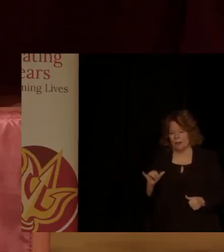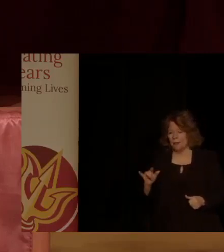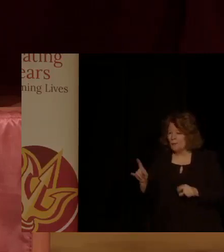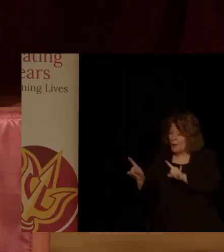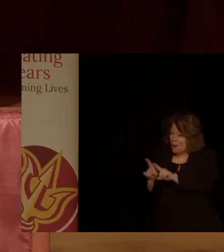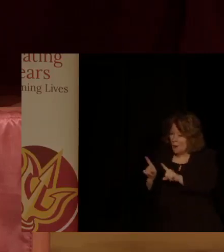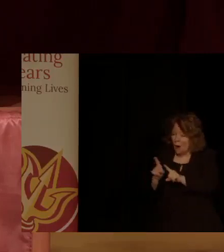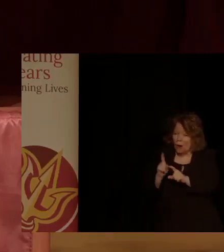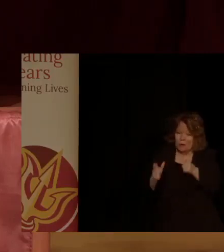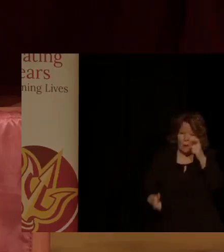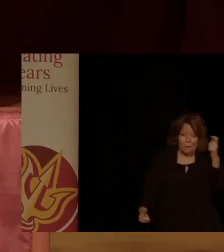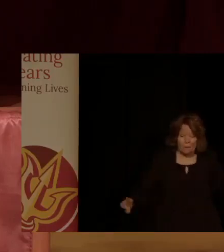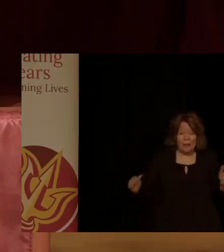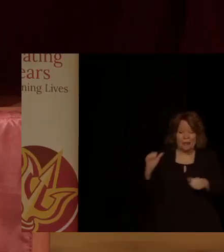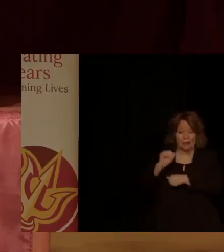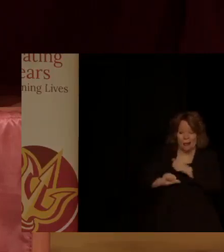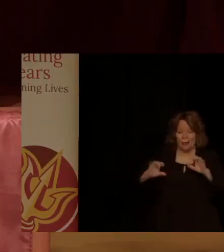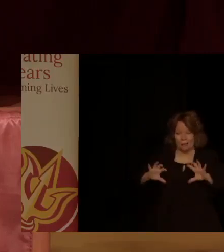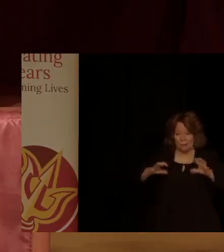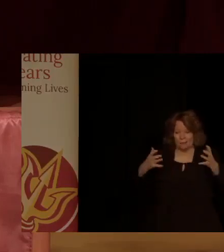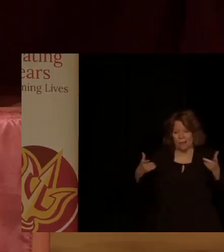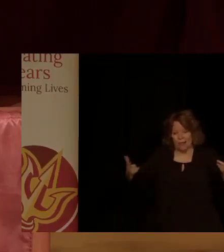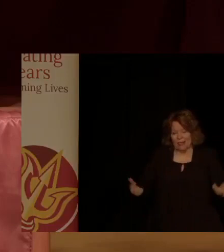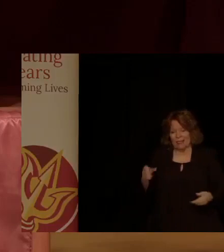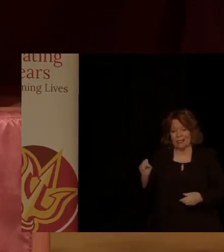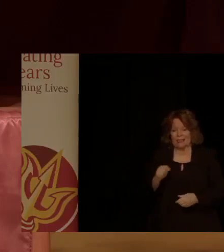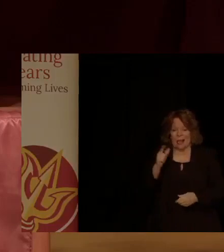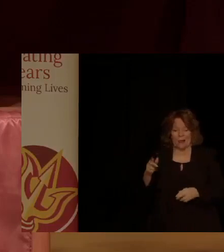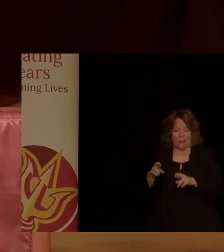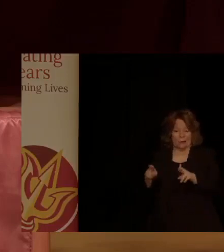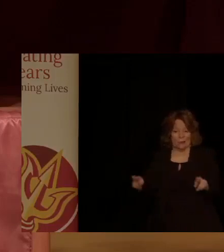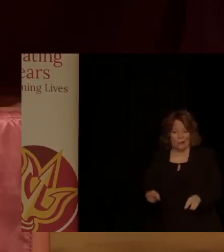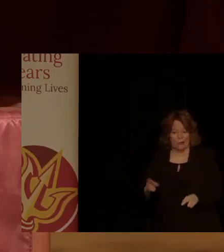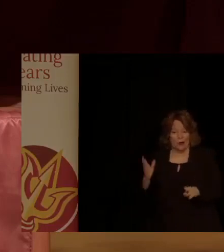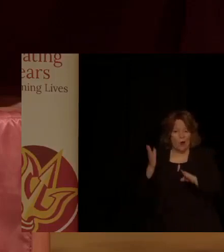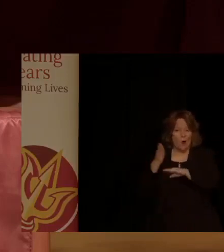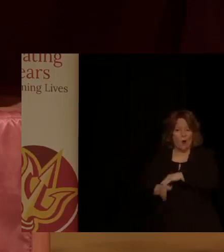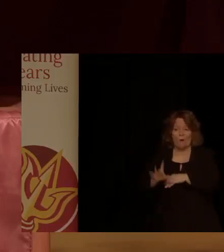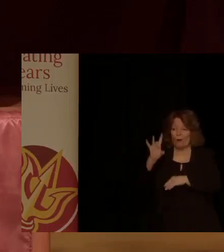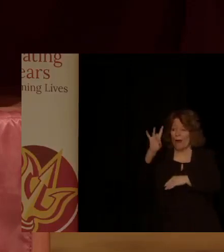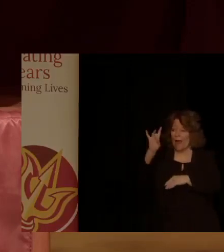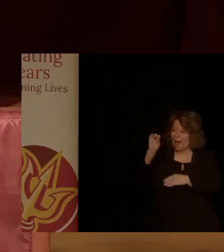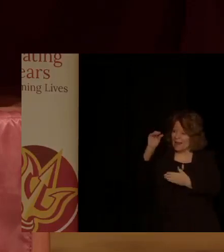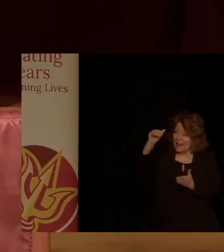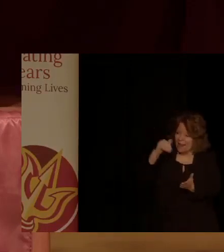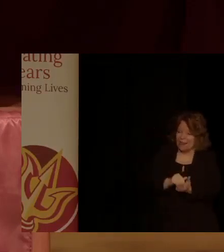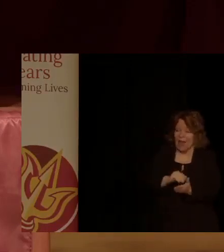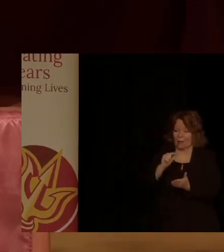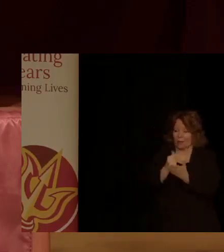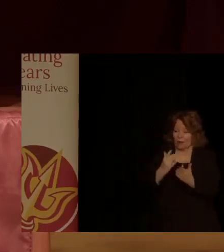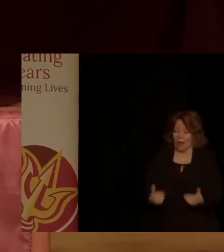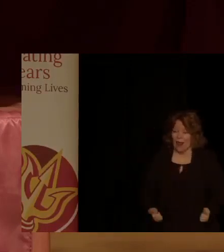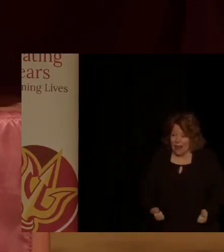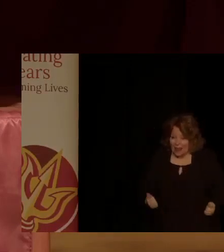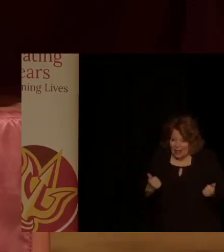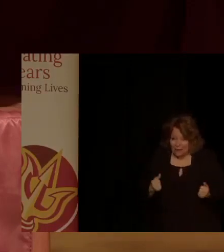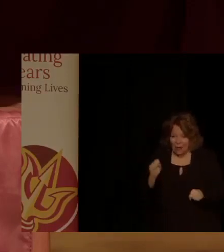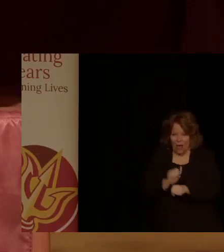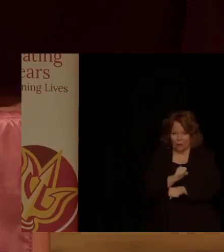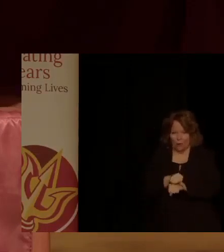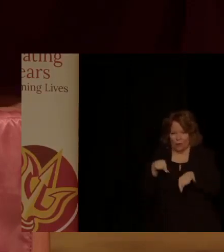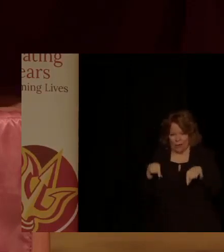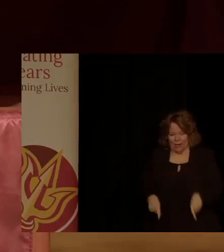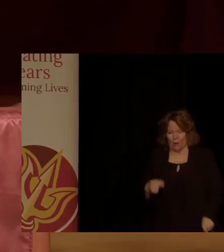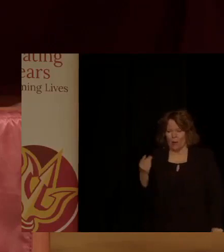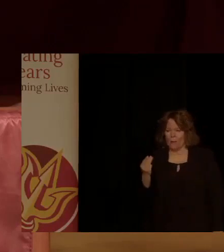alumni base in the St. Louis region, with more than 80,000 graduates living and working in Missouri, where they